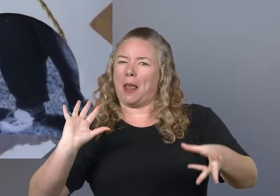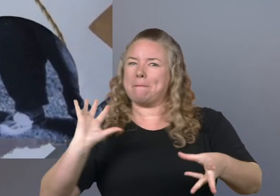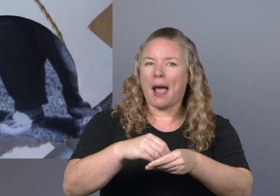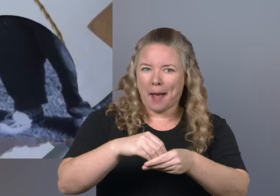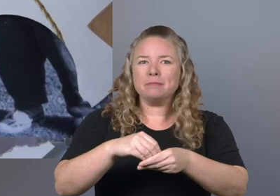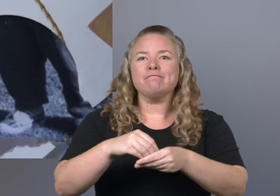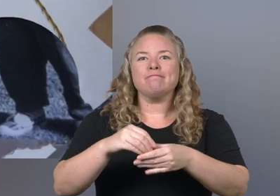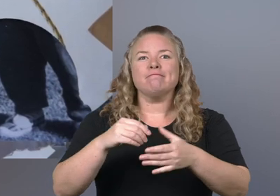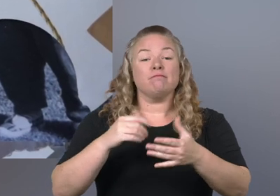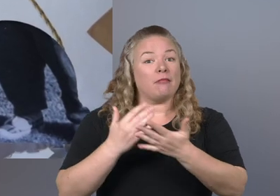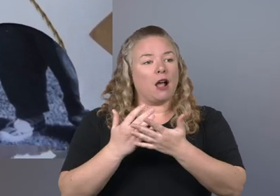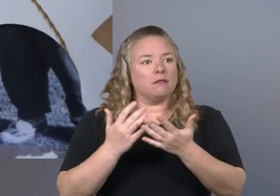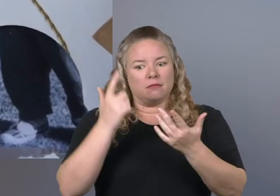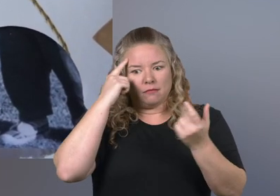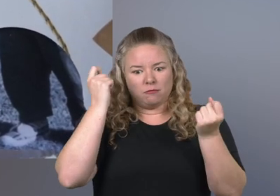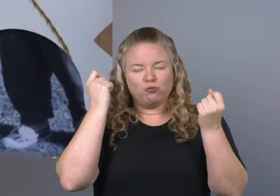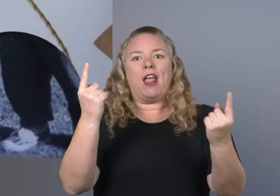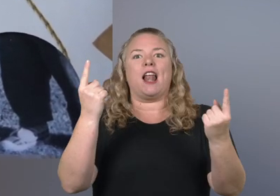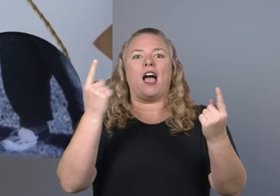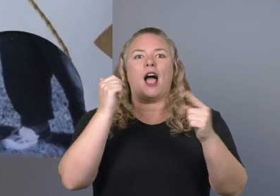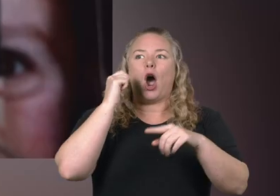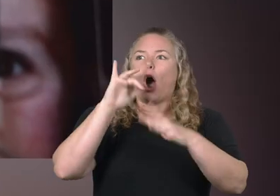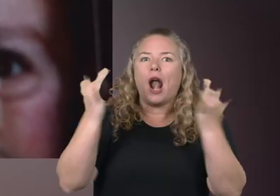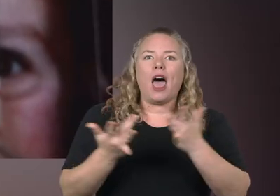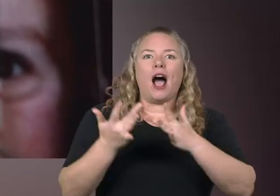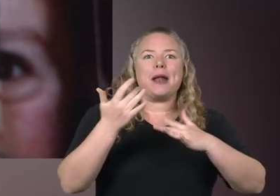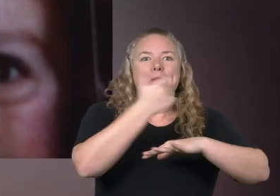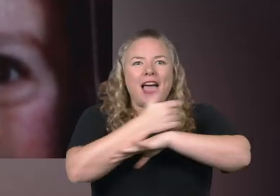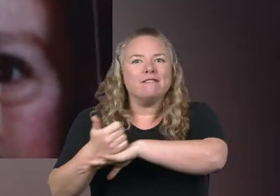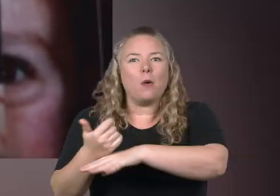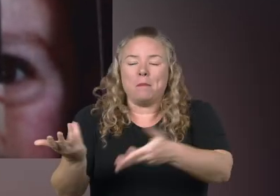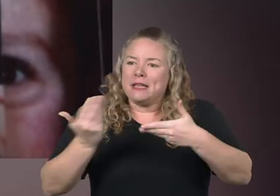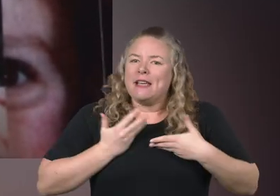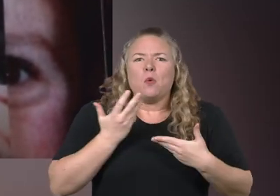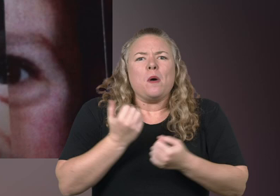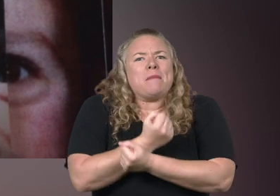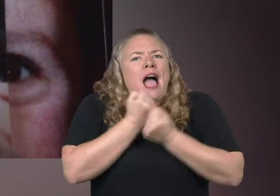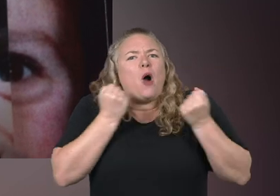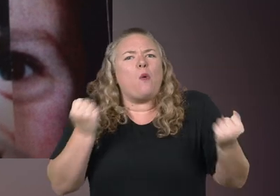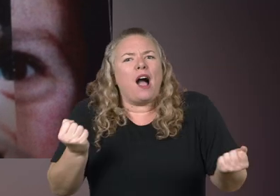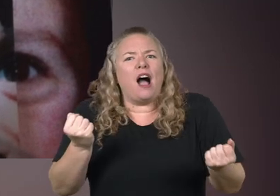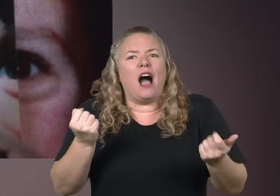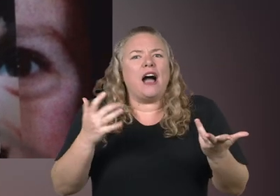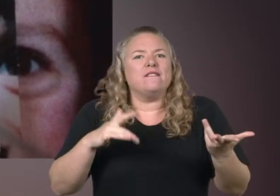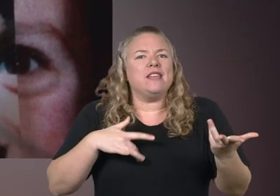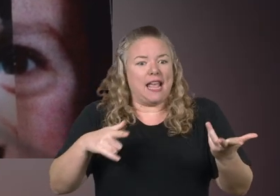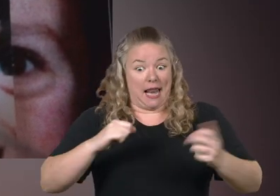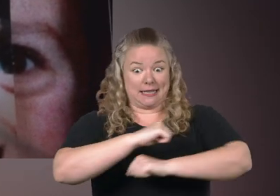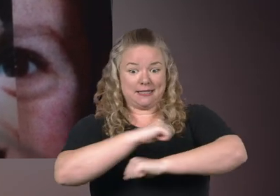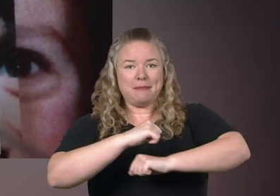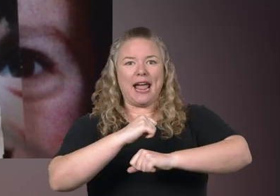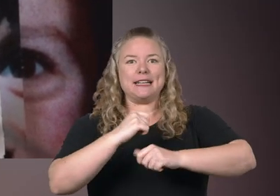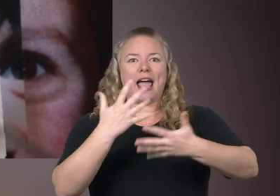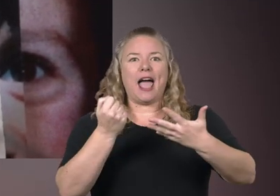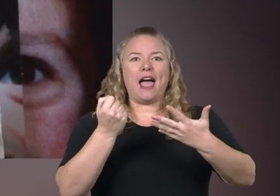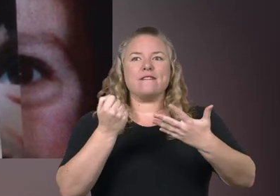sudden revelation that online platforms could give